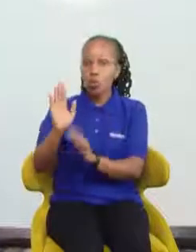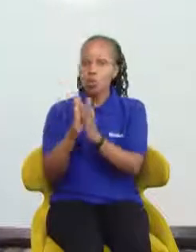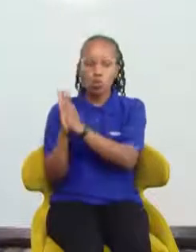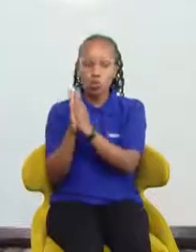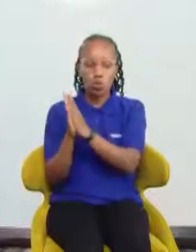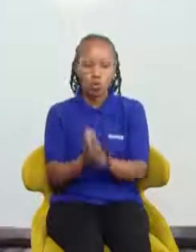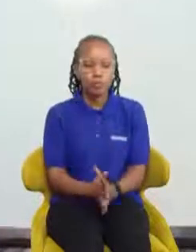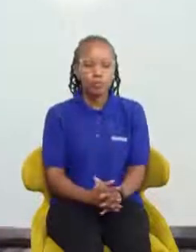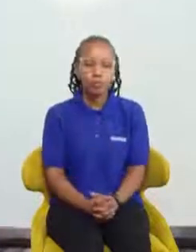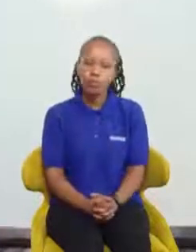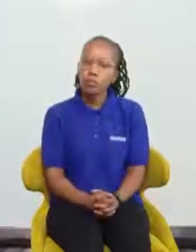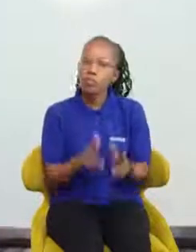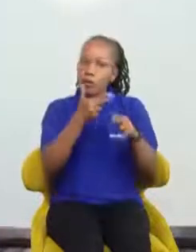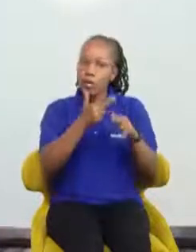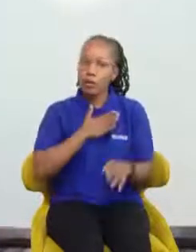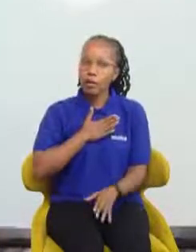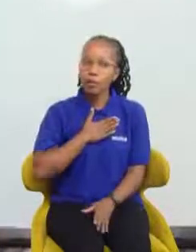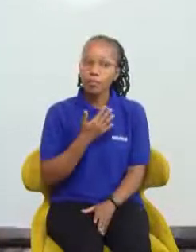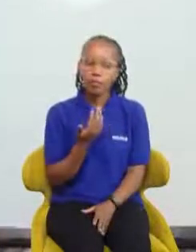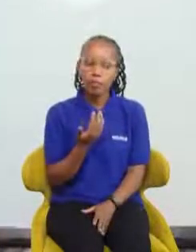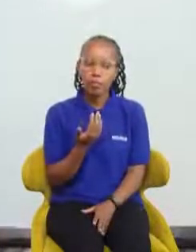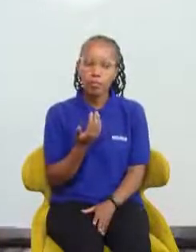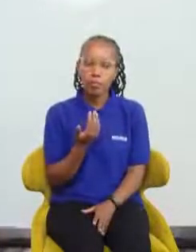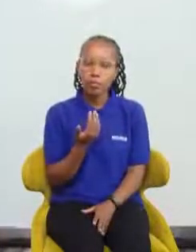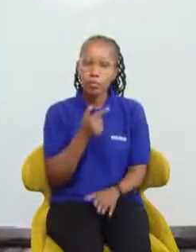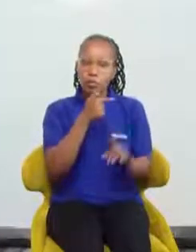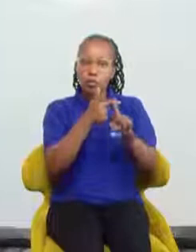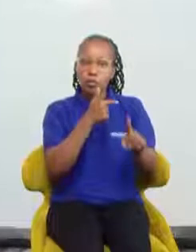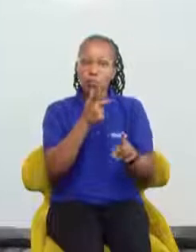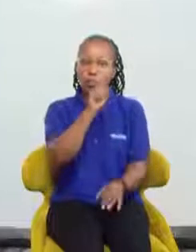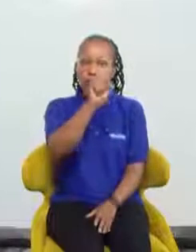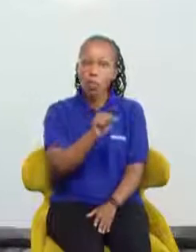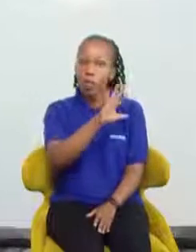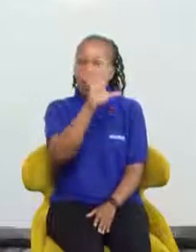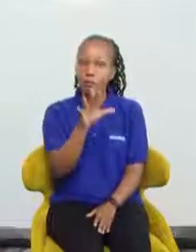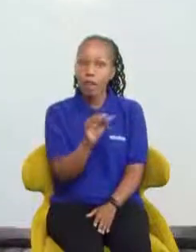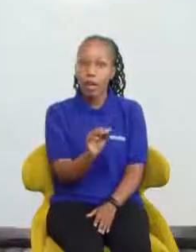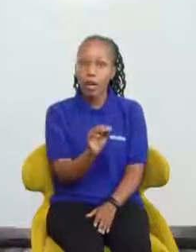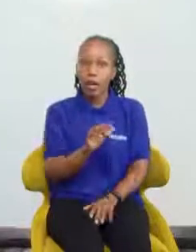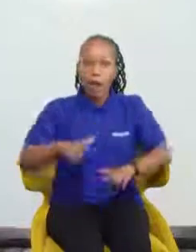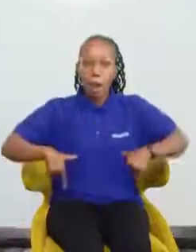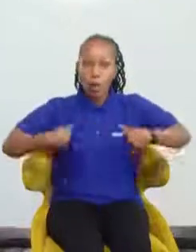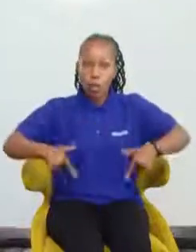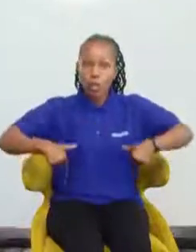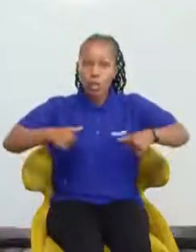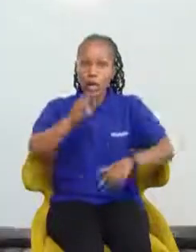the opportunity. My name is Lebohang Monyatsi. I come from South Africa. I'm a wheelchair user,